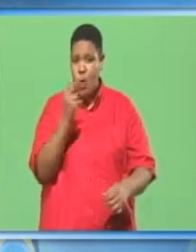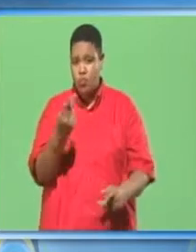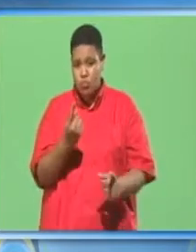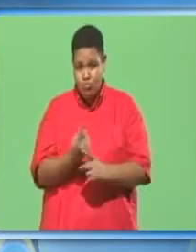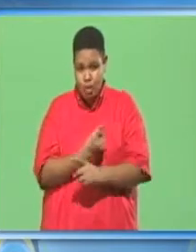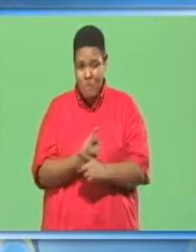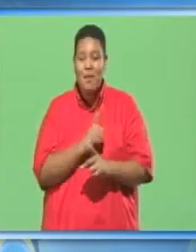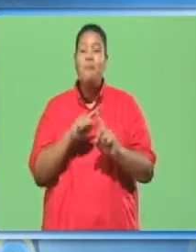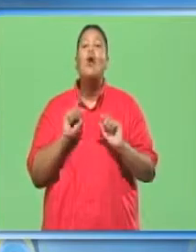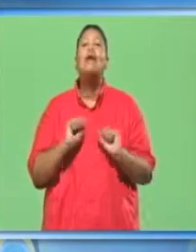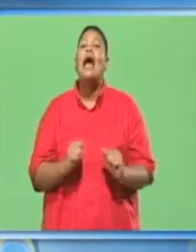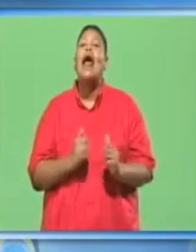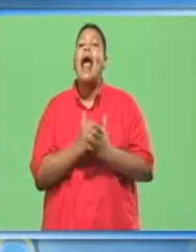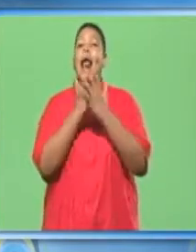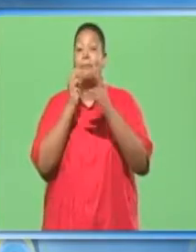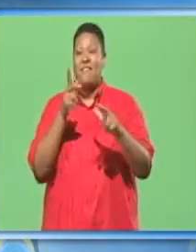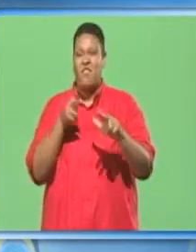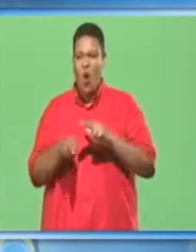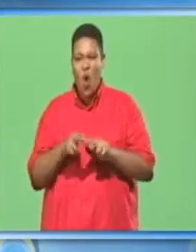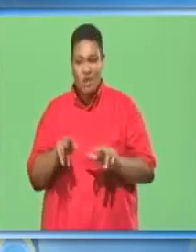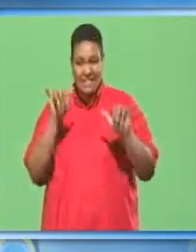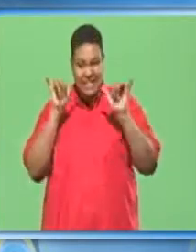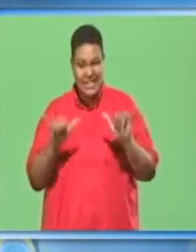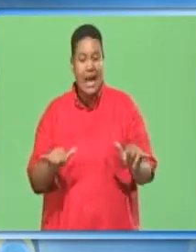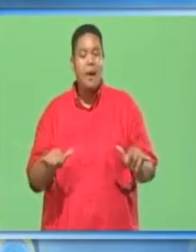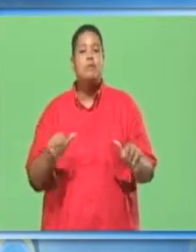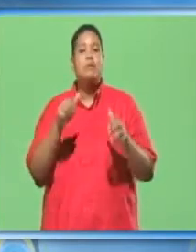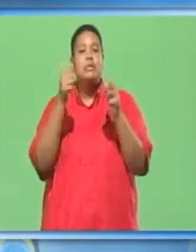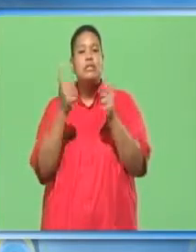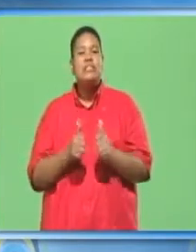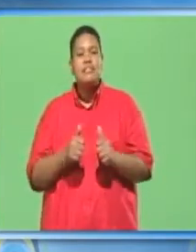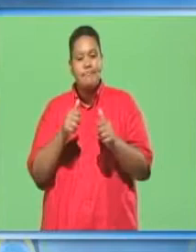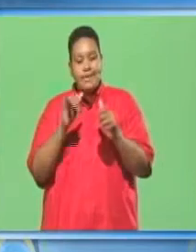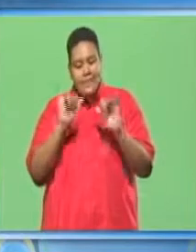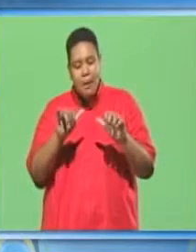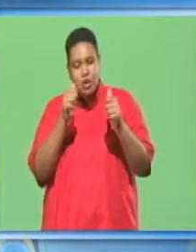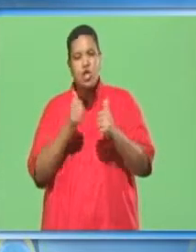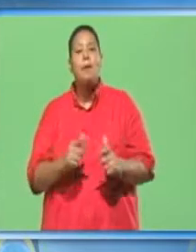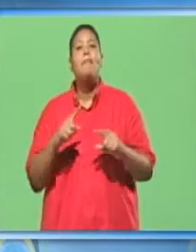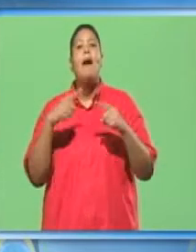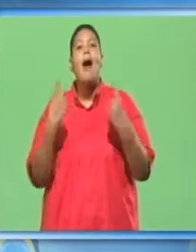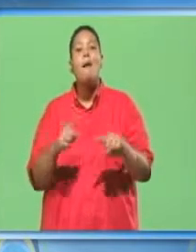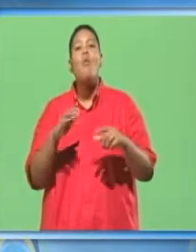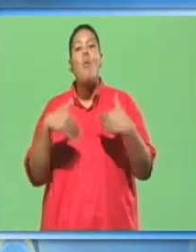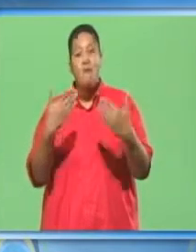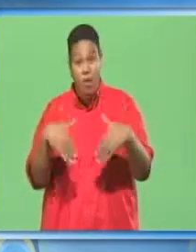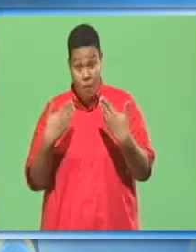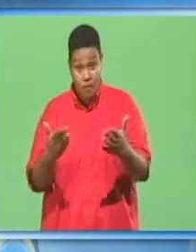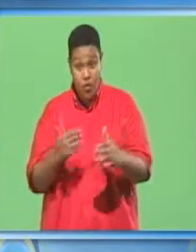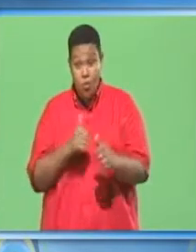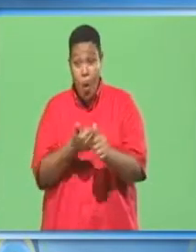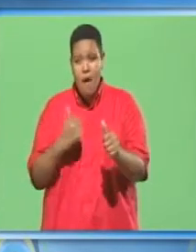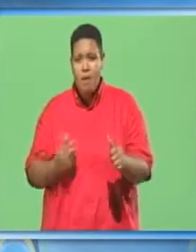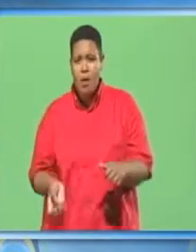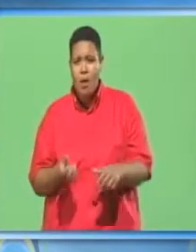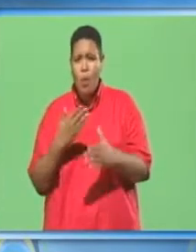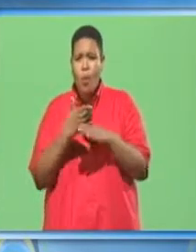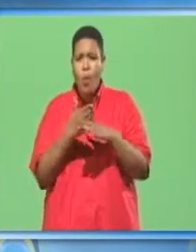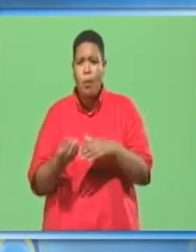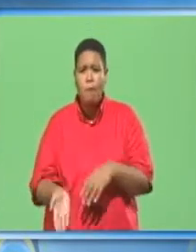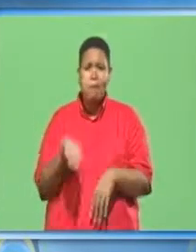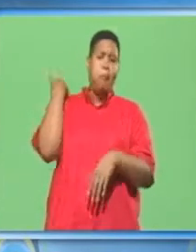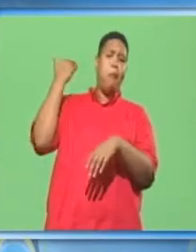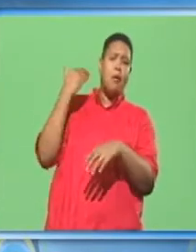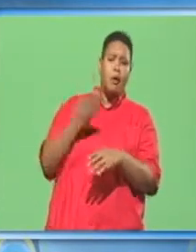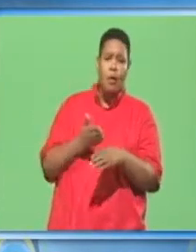can be helpful if the cuts of the same size are done repeatedly. To avoid kickbacks, where the wood being